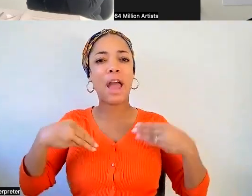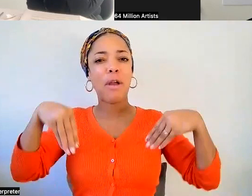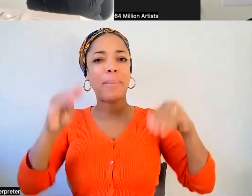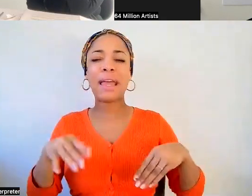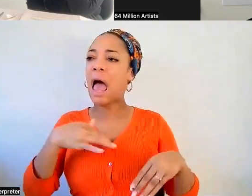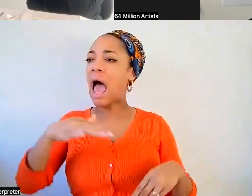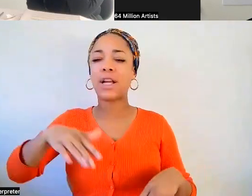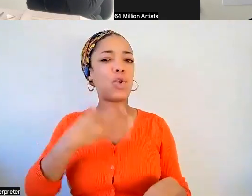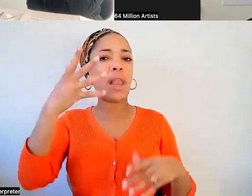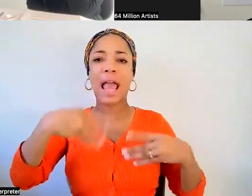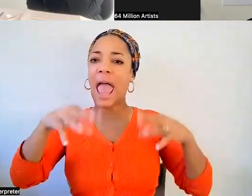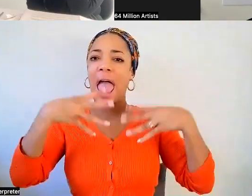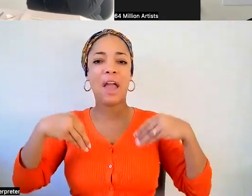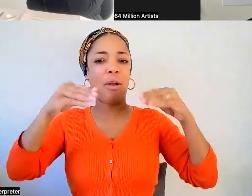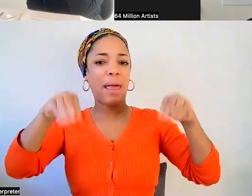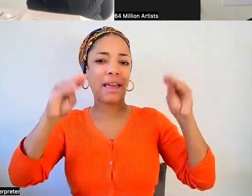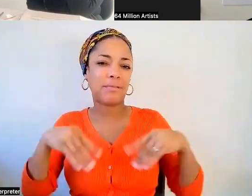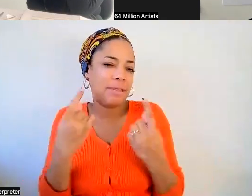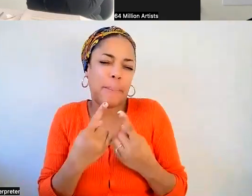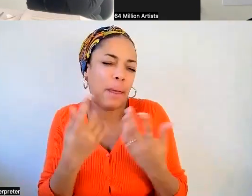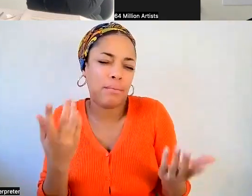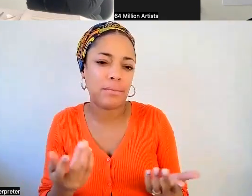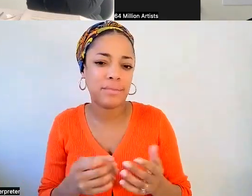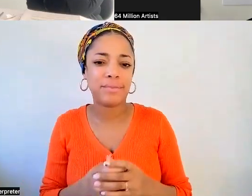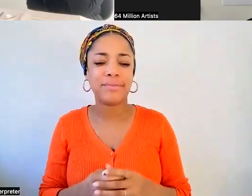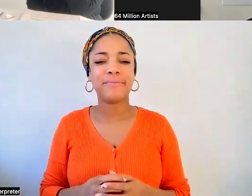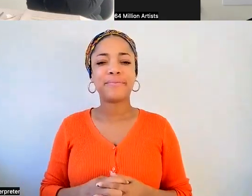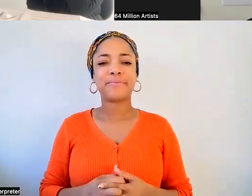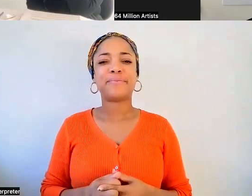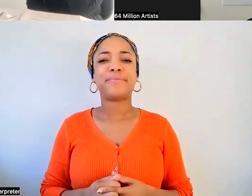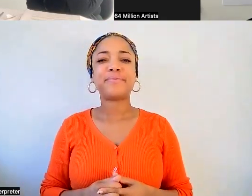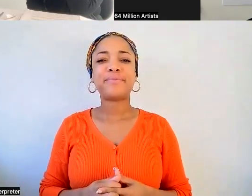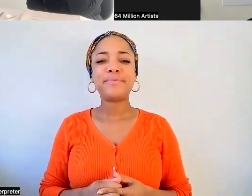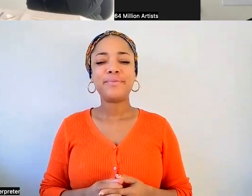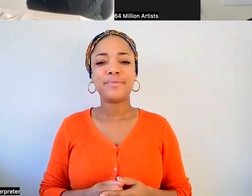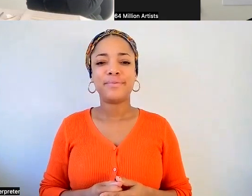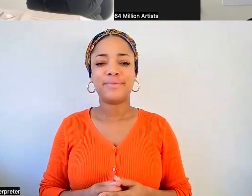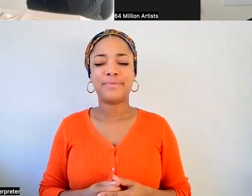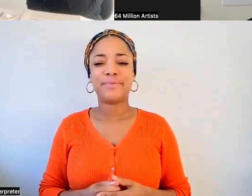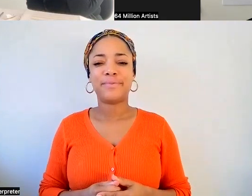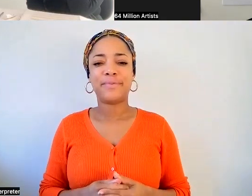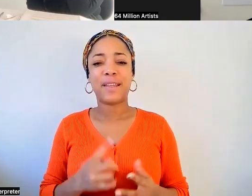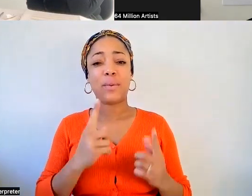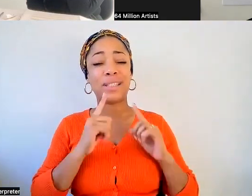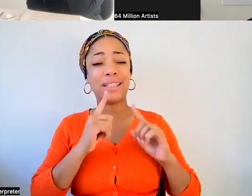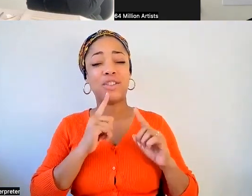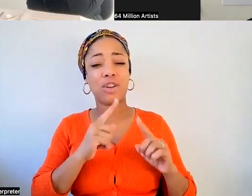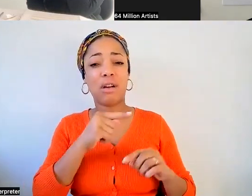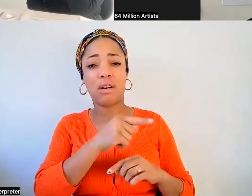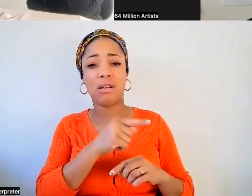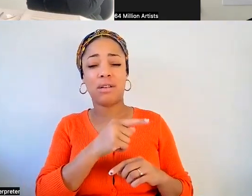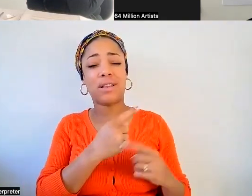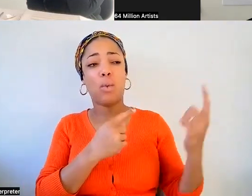along. I used to call her Hornby teacher, because I didn't know you're supposed to call her Miss Hornby. So I used to call her Hornby teacher. And Hornby teacher comes along and she